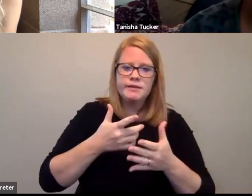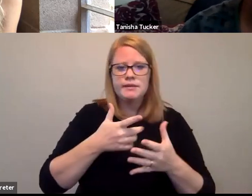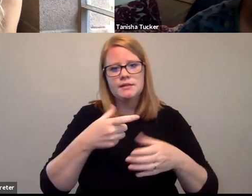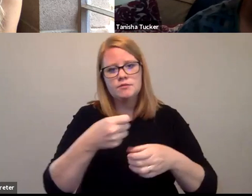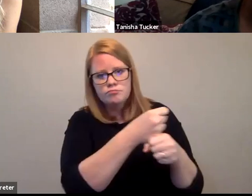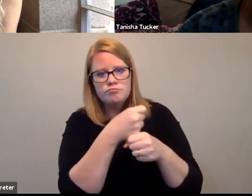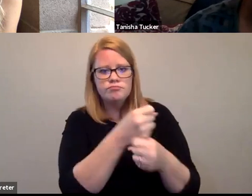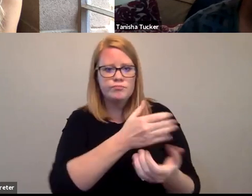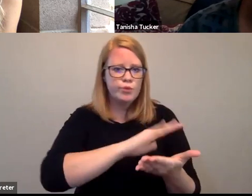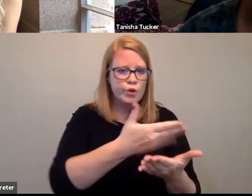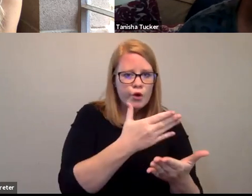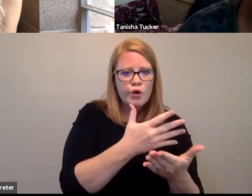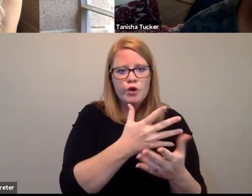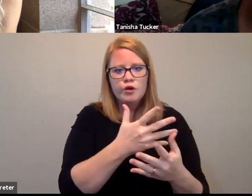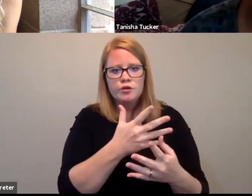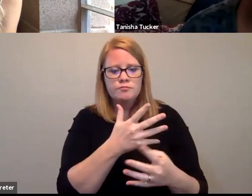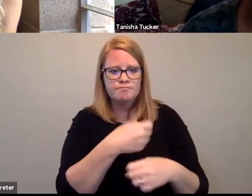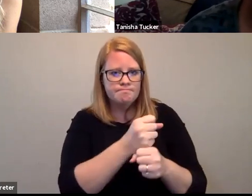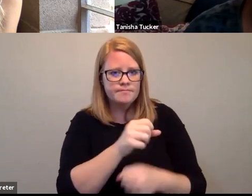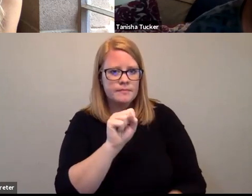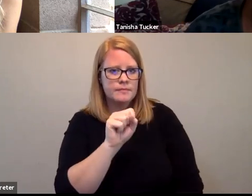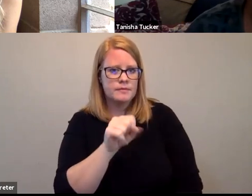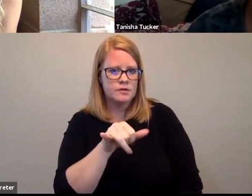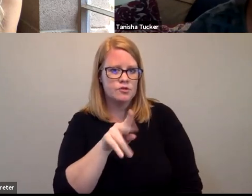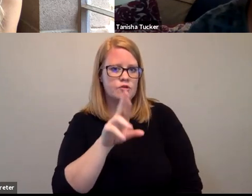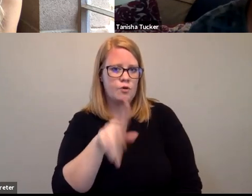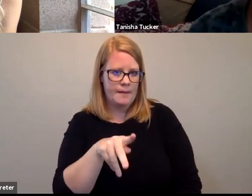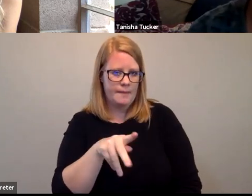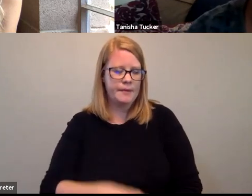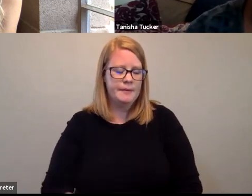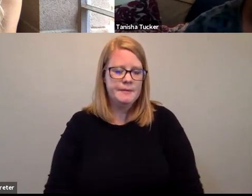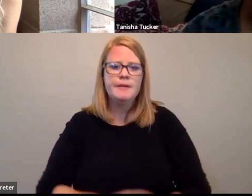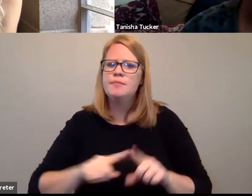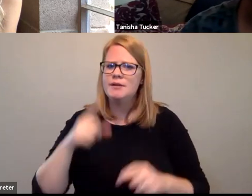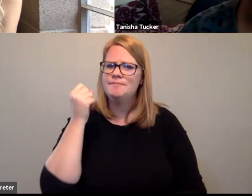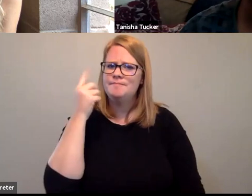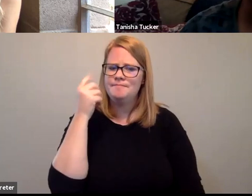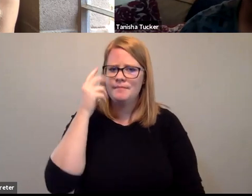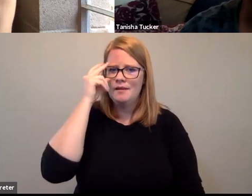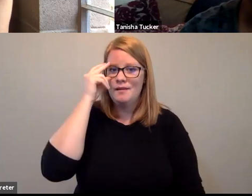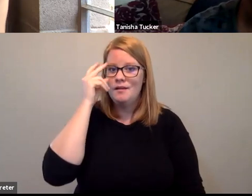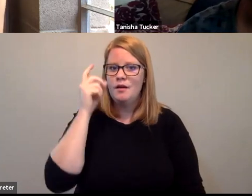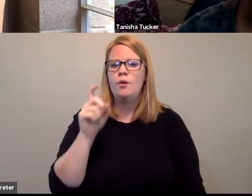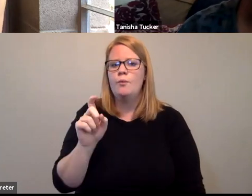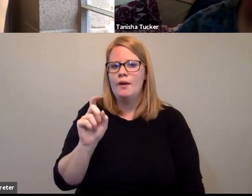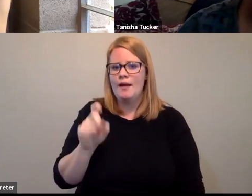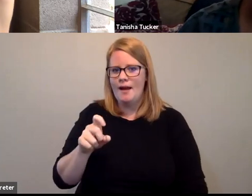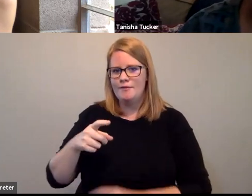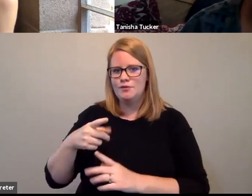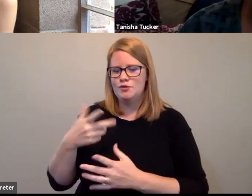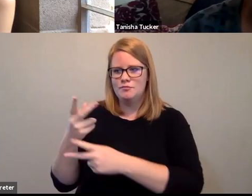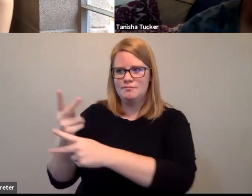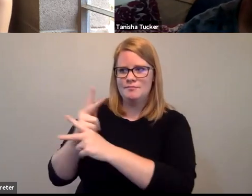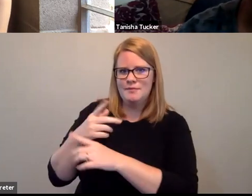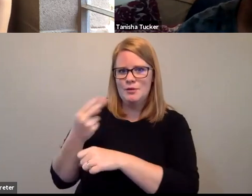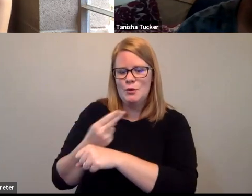for the money needed to provide porta-john, because we do have to have that out there now while we're camping, also with, a lot